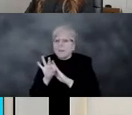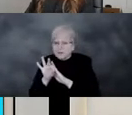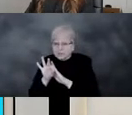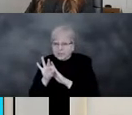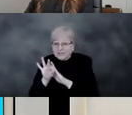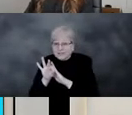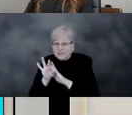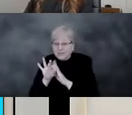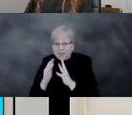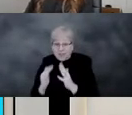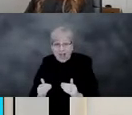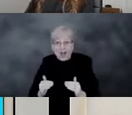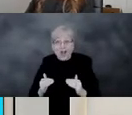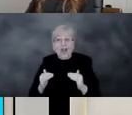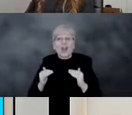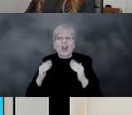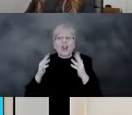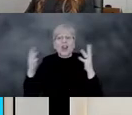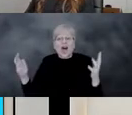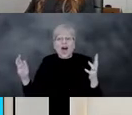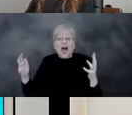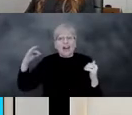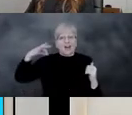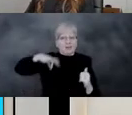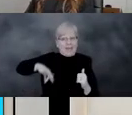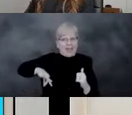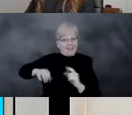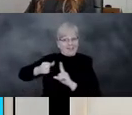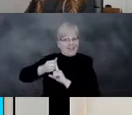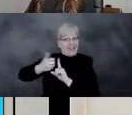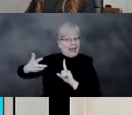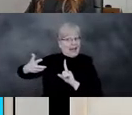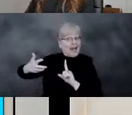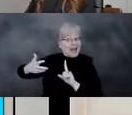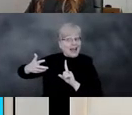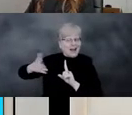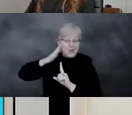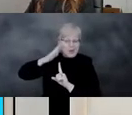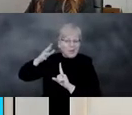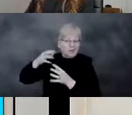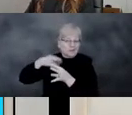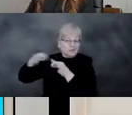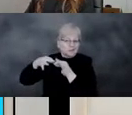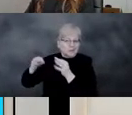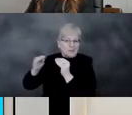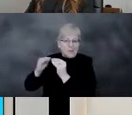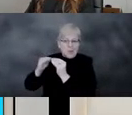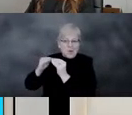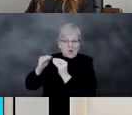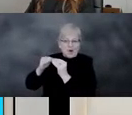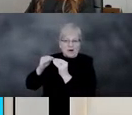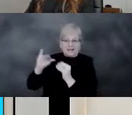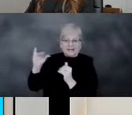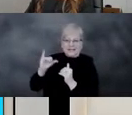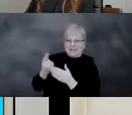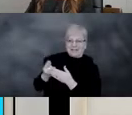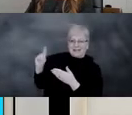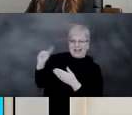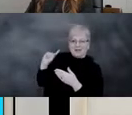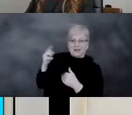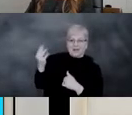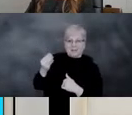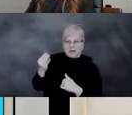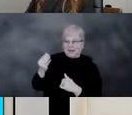advantage that we will cover in more detail as we did last Monday in